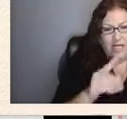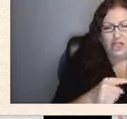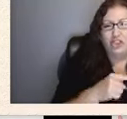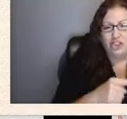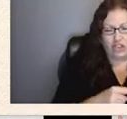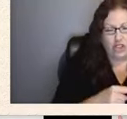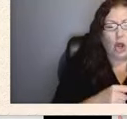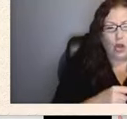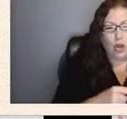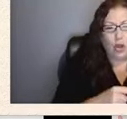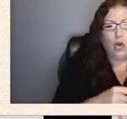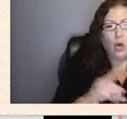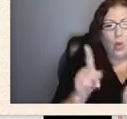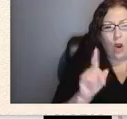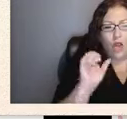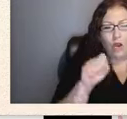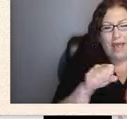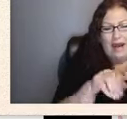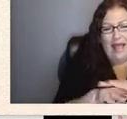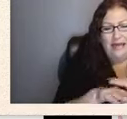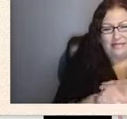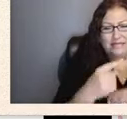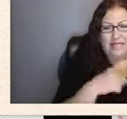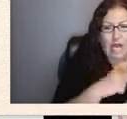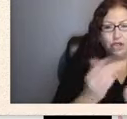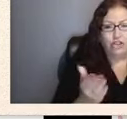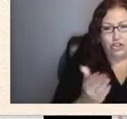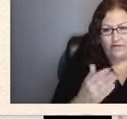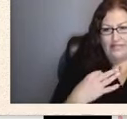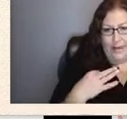where you can access our service application.